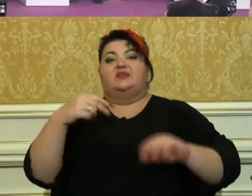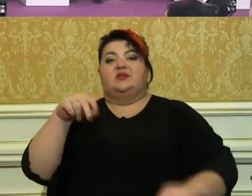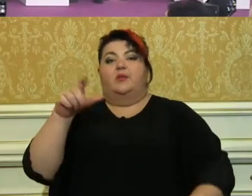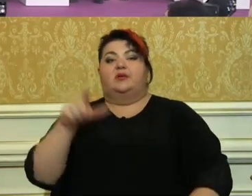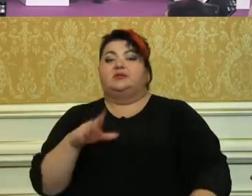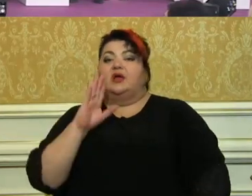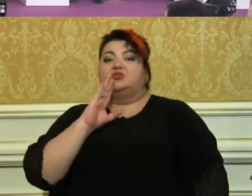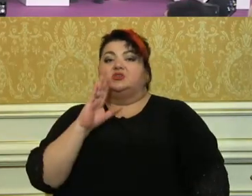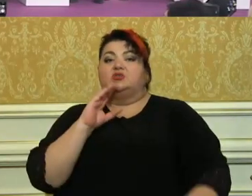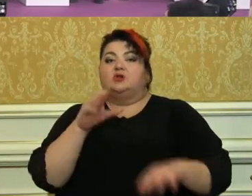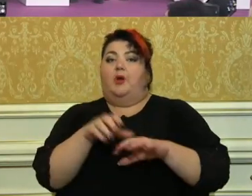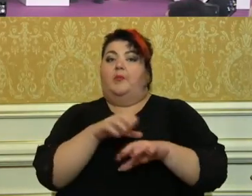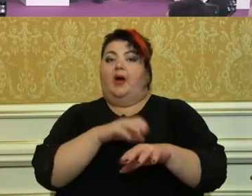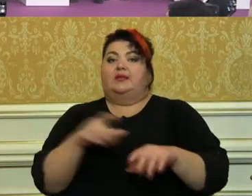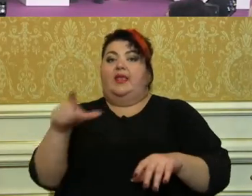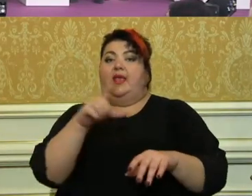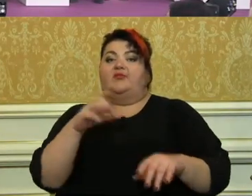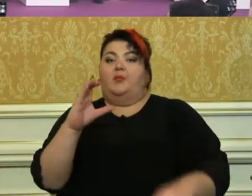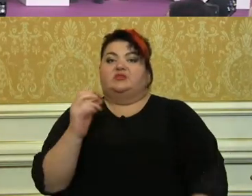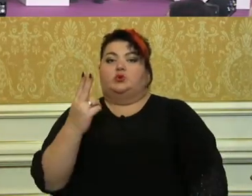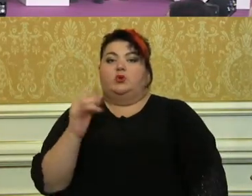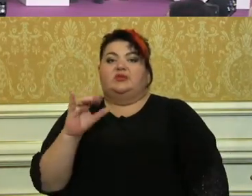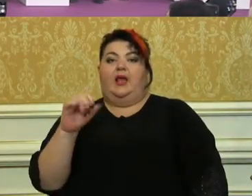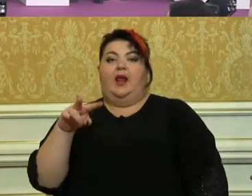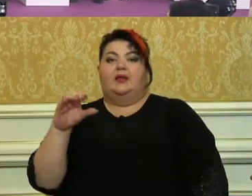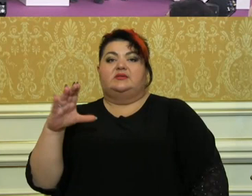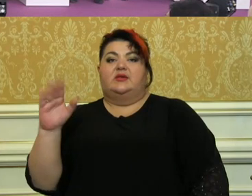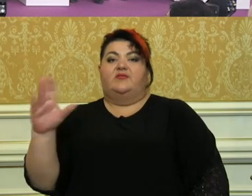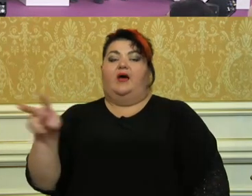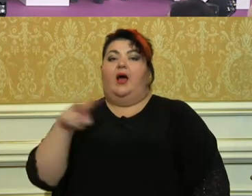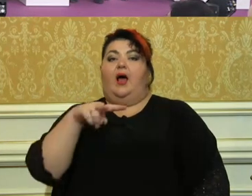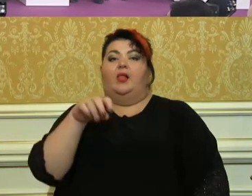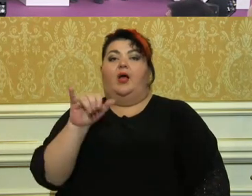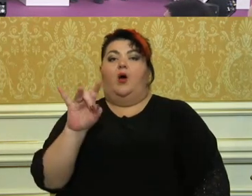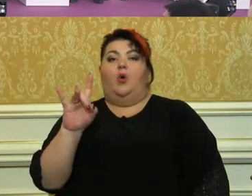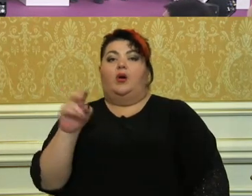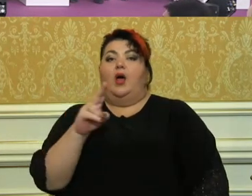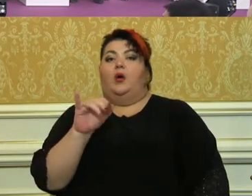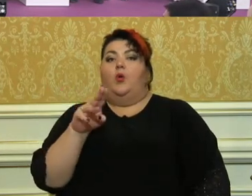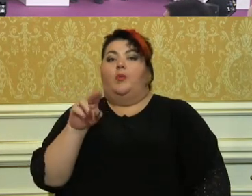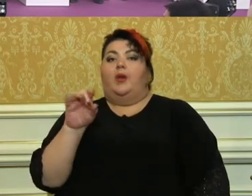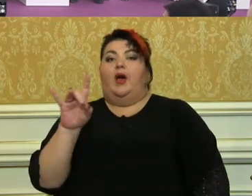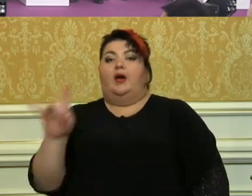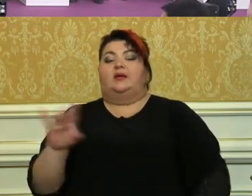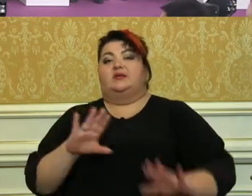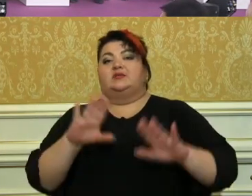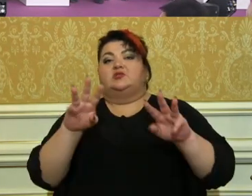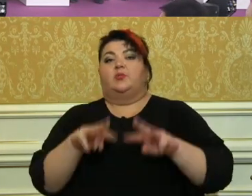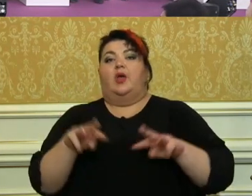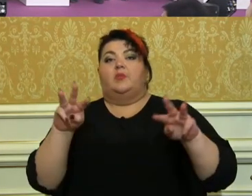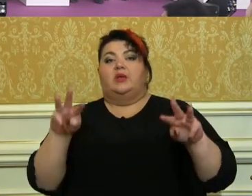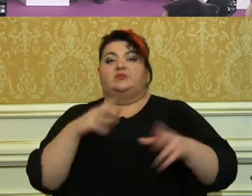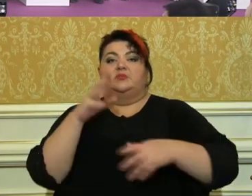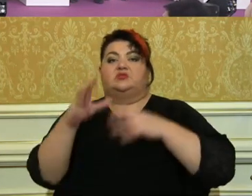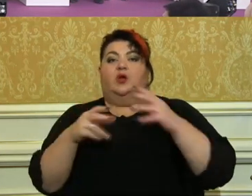Vice President of PES Women. Laura Cooper, United States Deputy Assistant